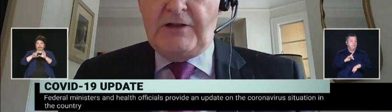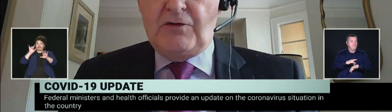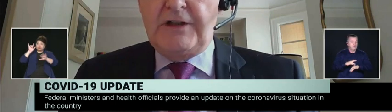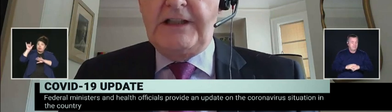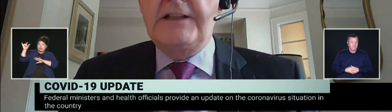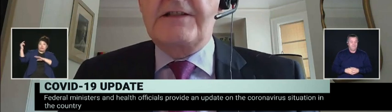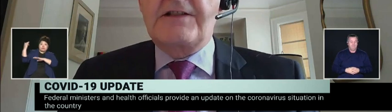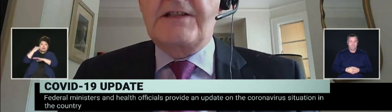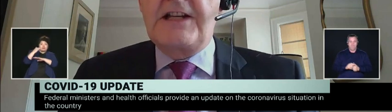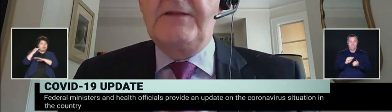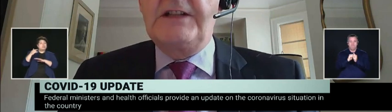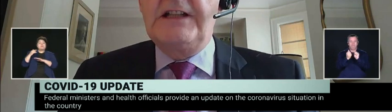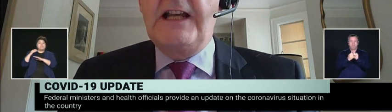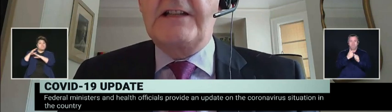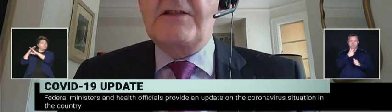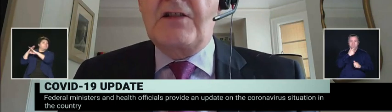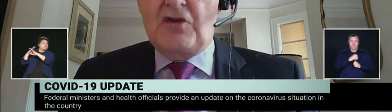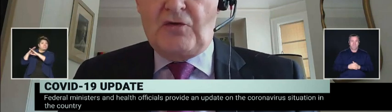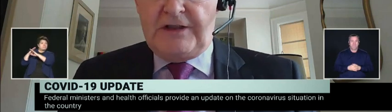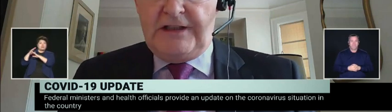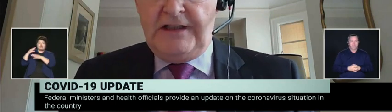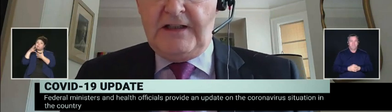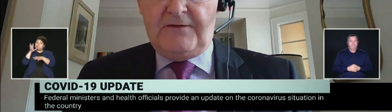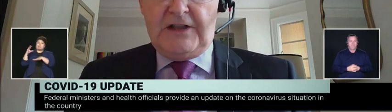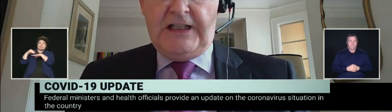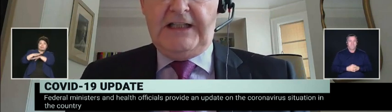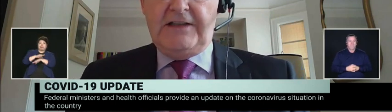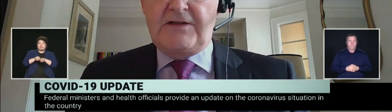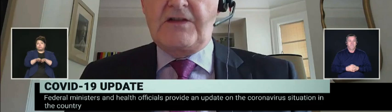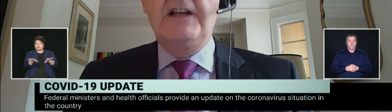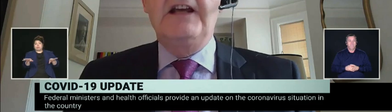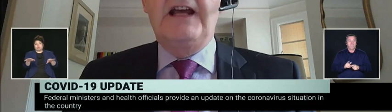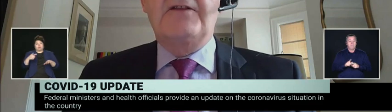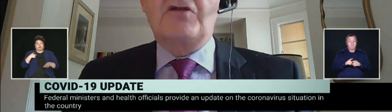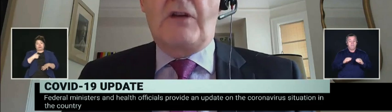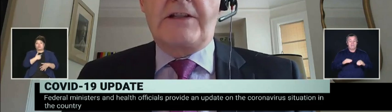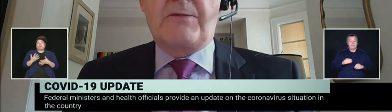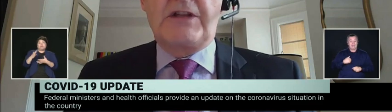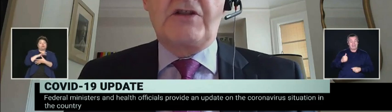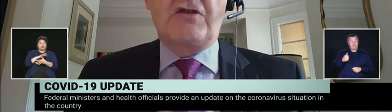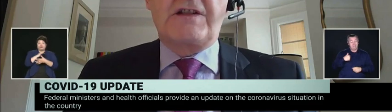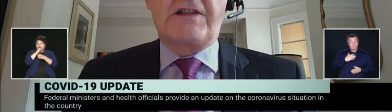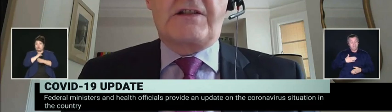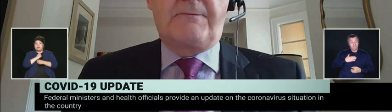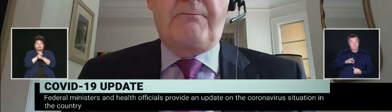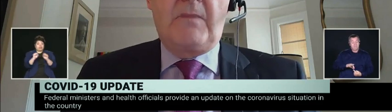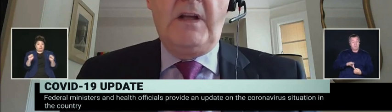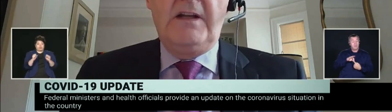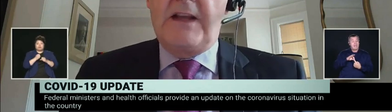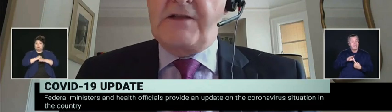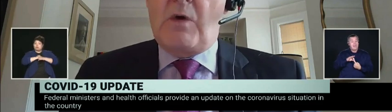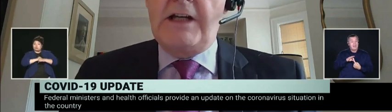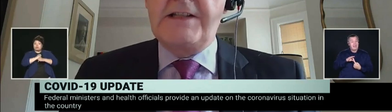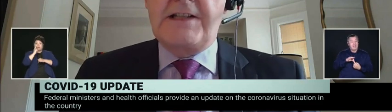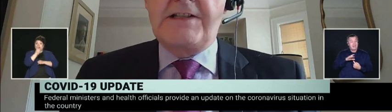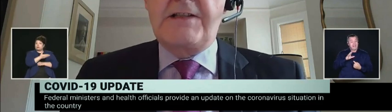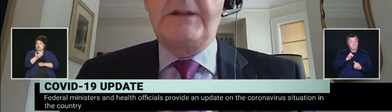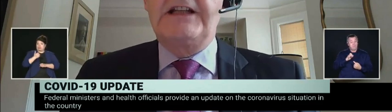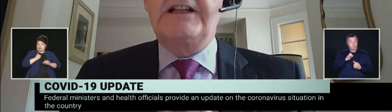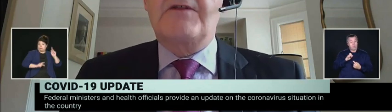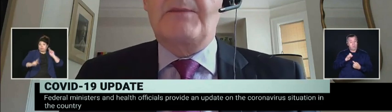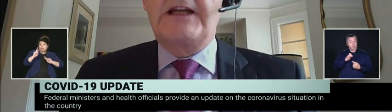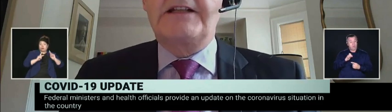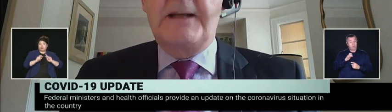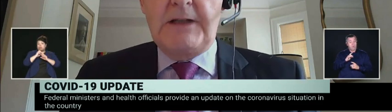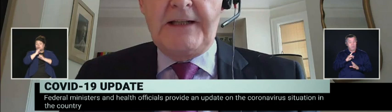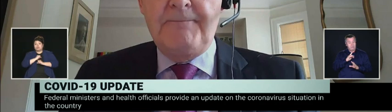highest priority is the safety and security of Canadians and the transportation system. That's why, since the